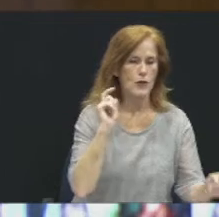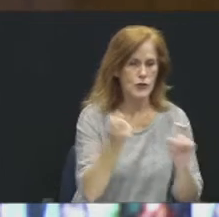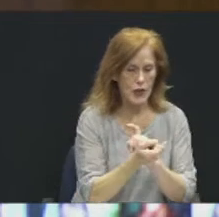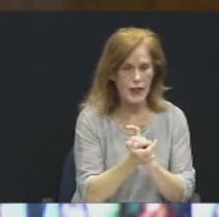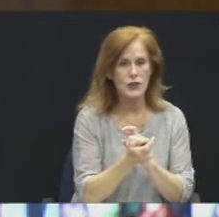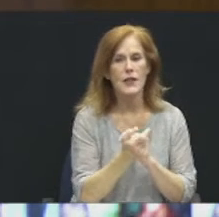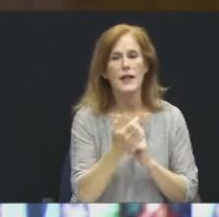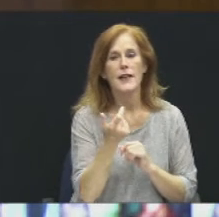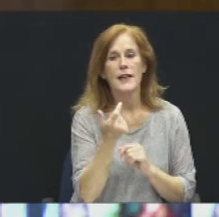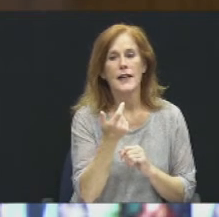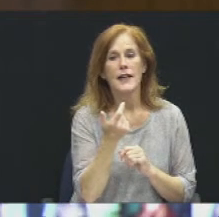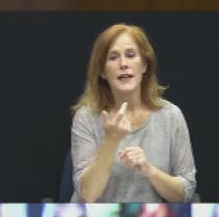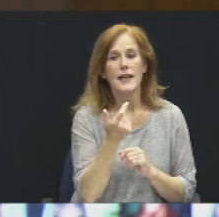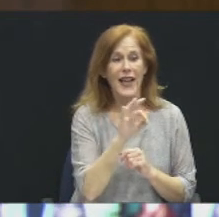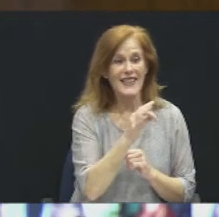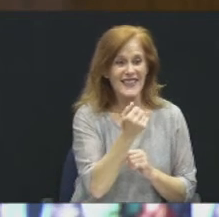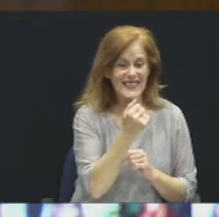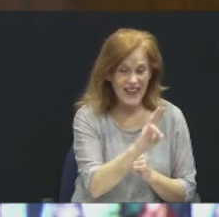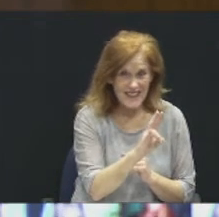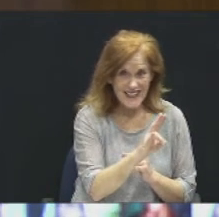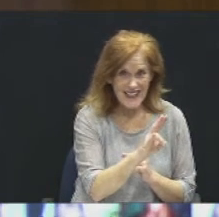like 1917,